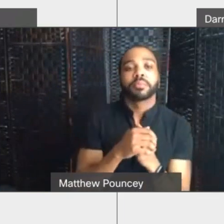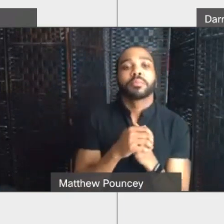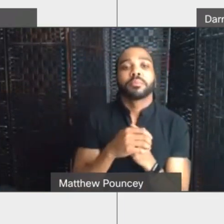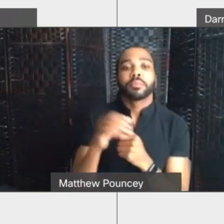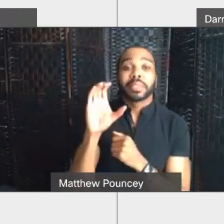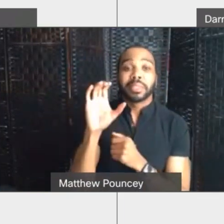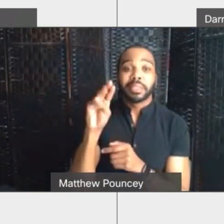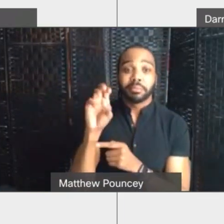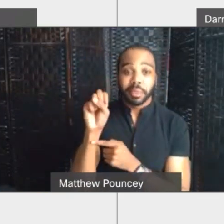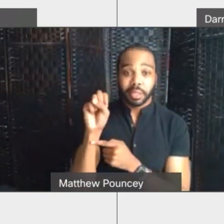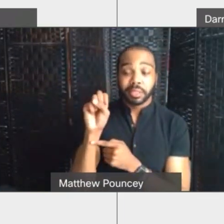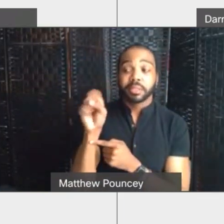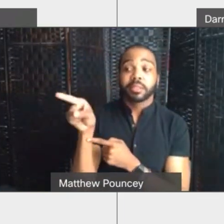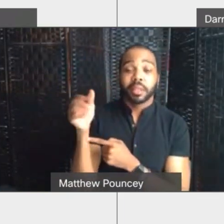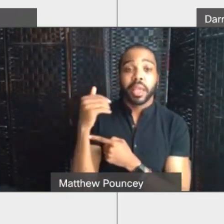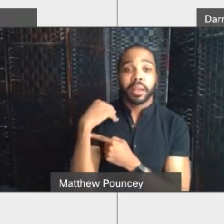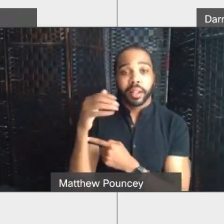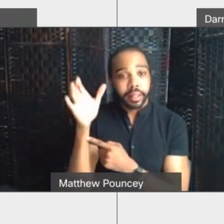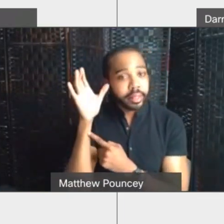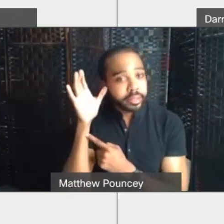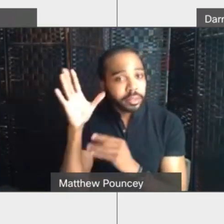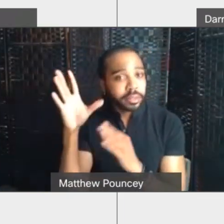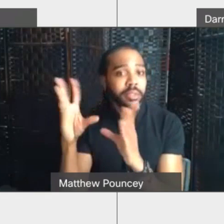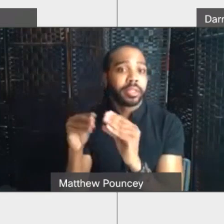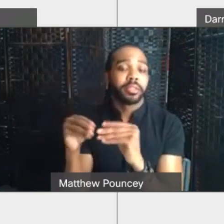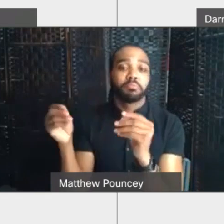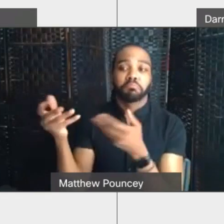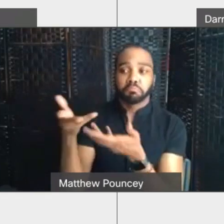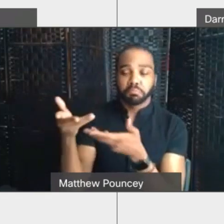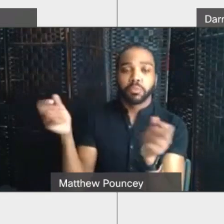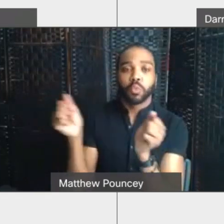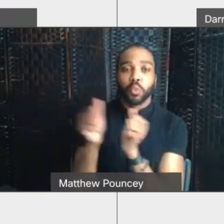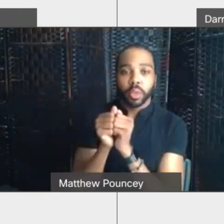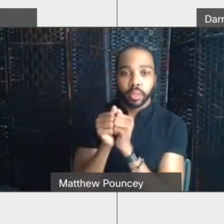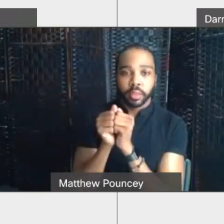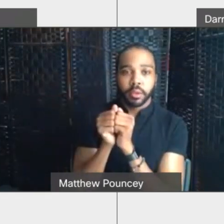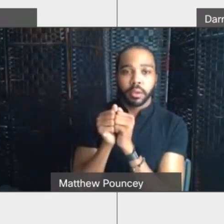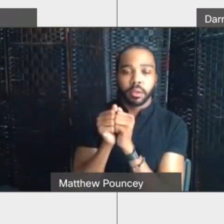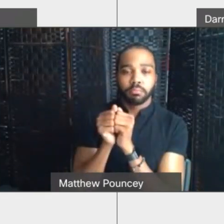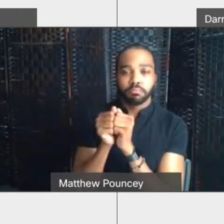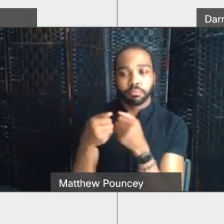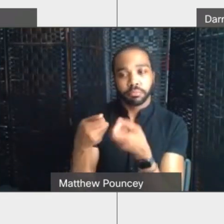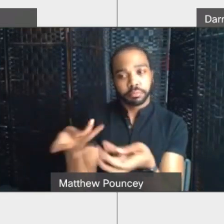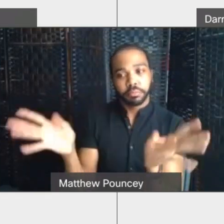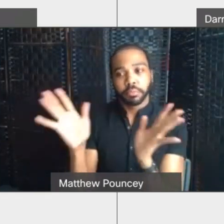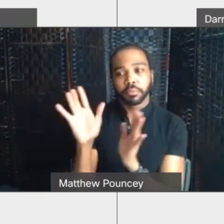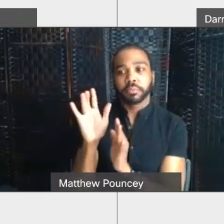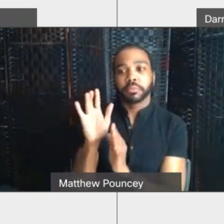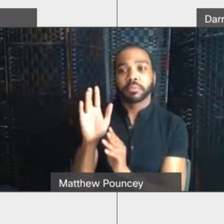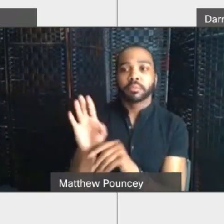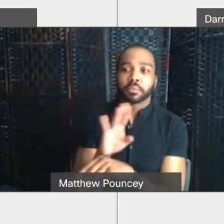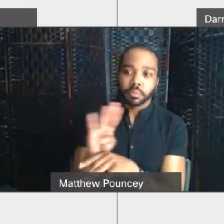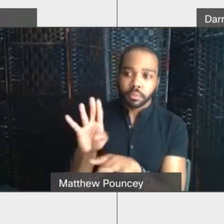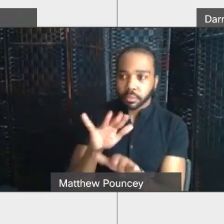CMS had a listening session with uh, a number of stakeholders, including us